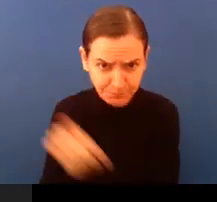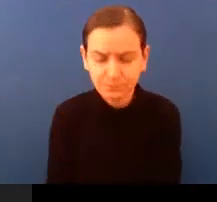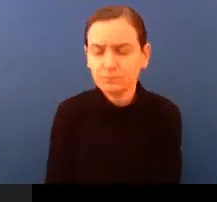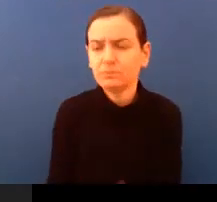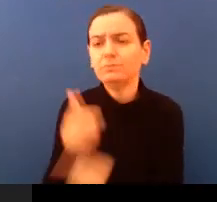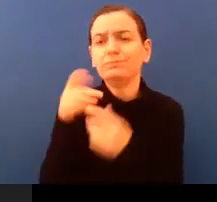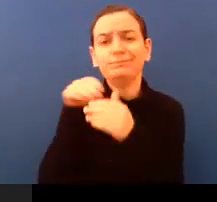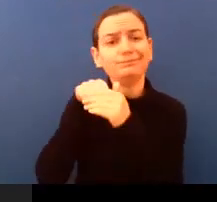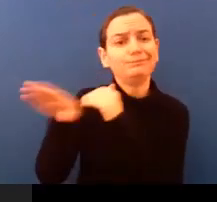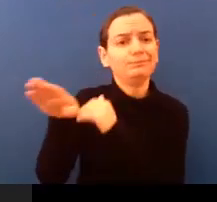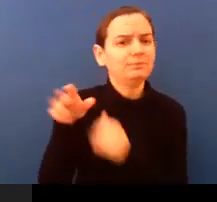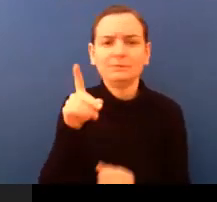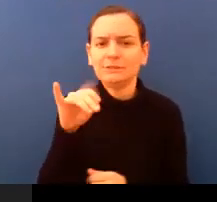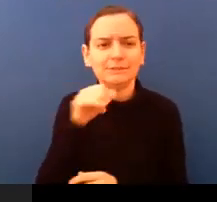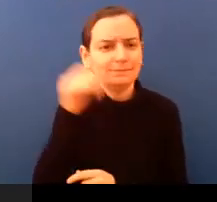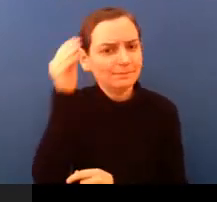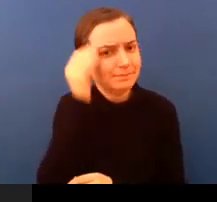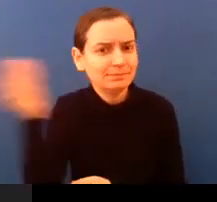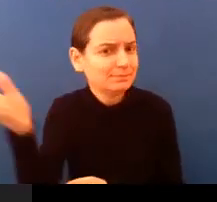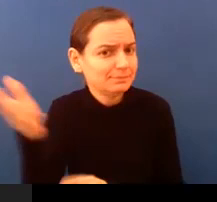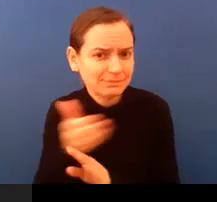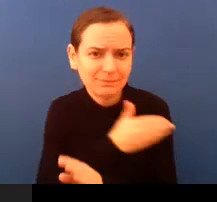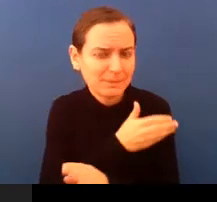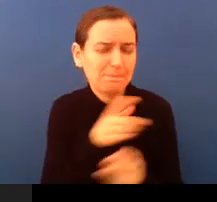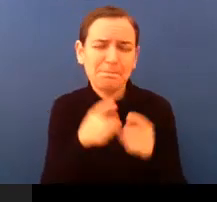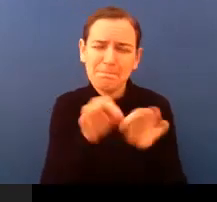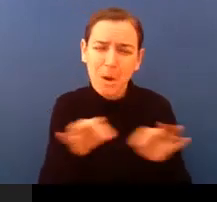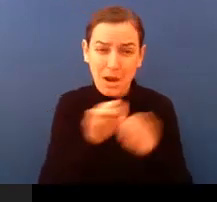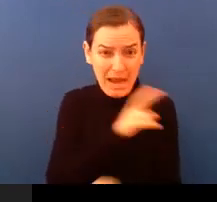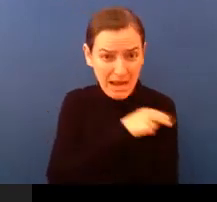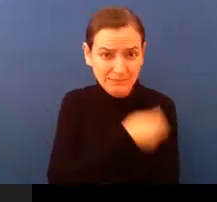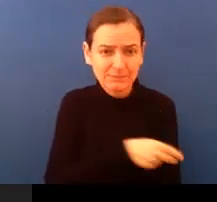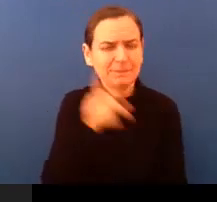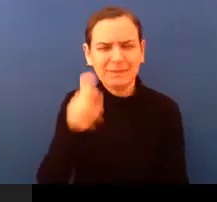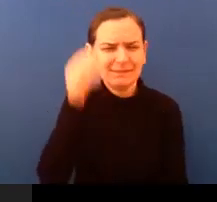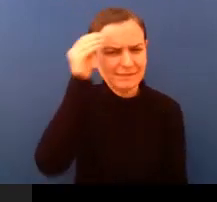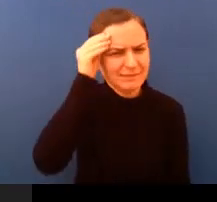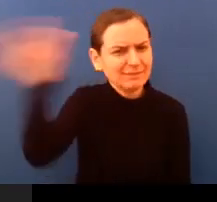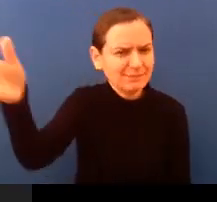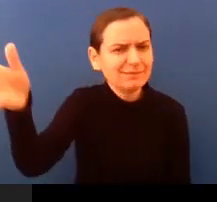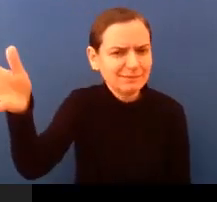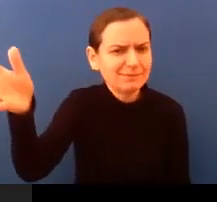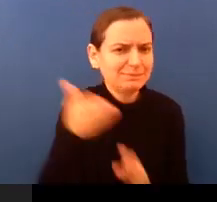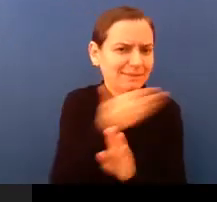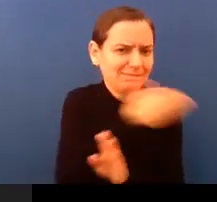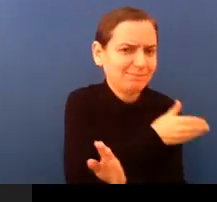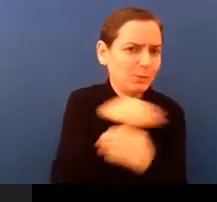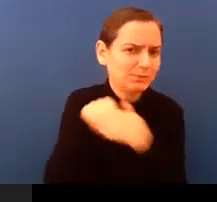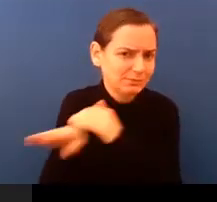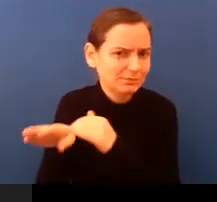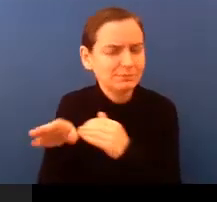A no pet policy does not include service dogs. So if a hotel